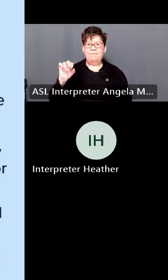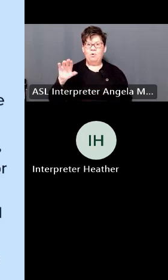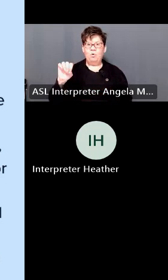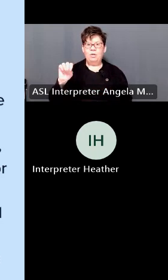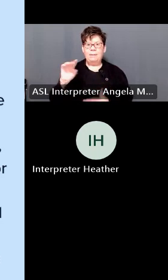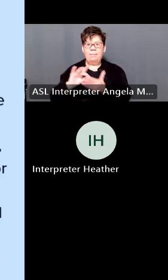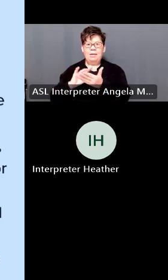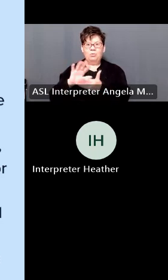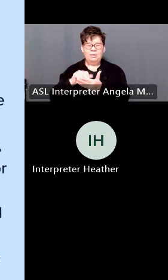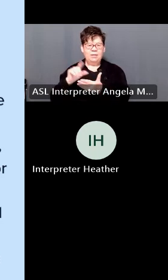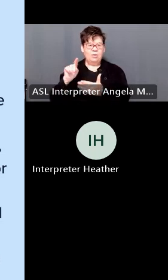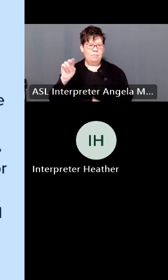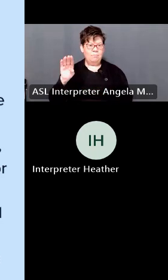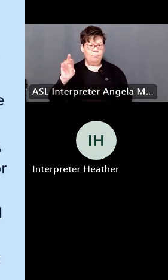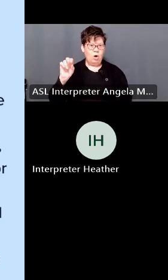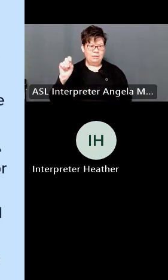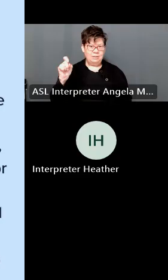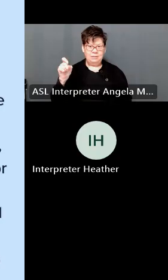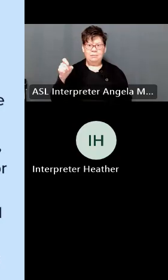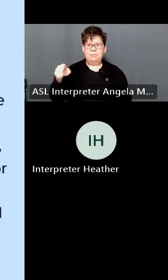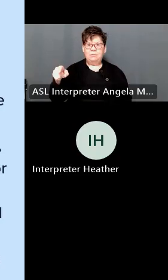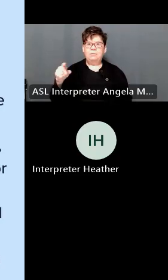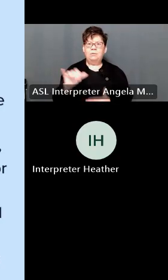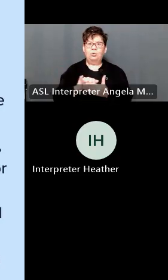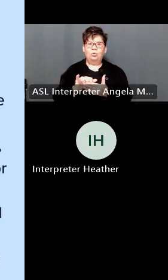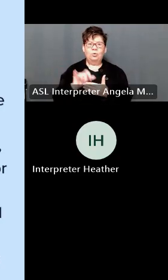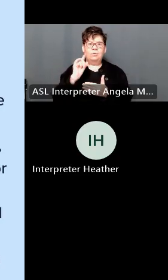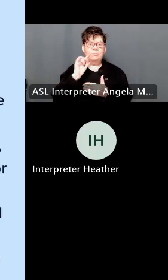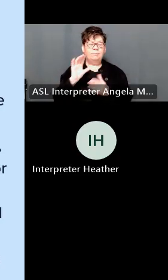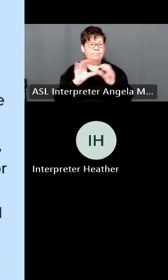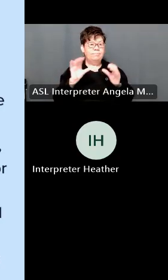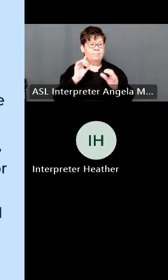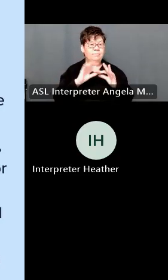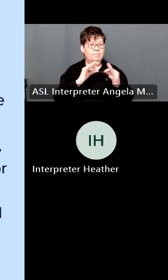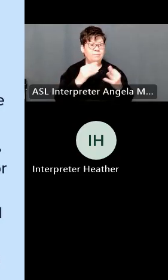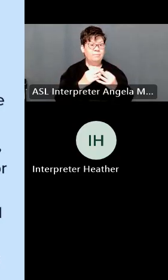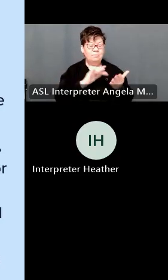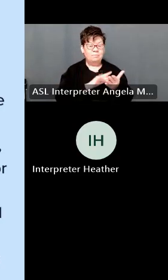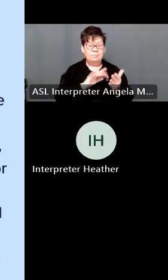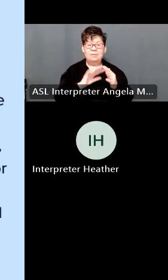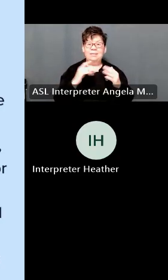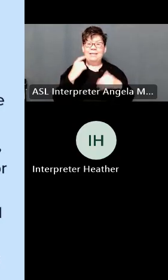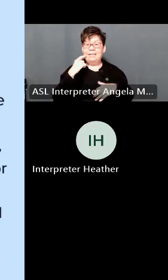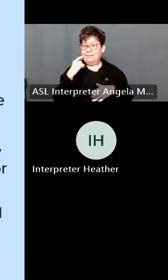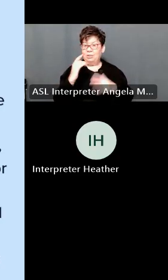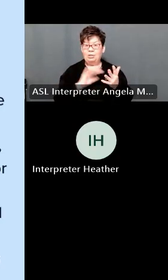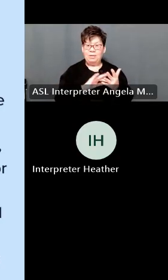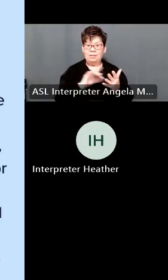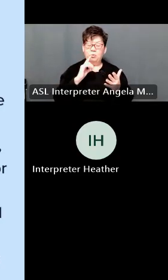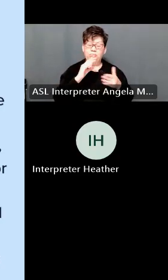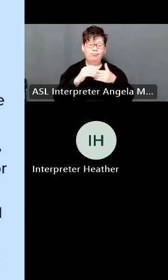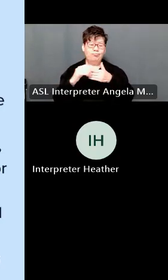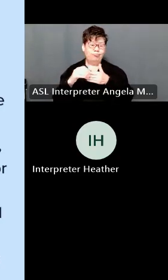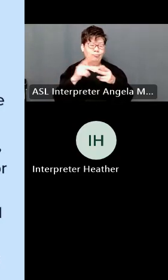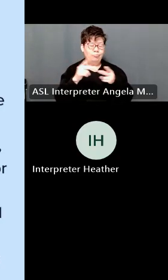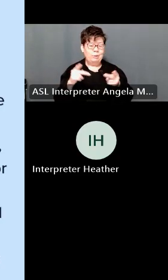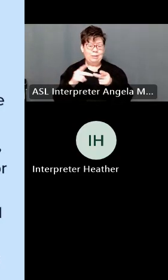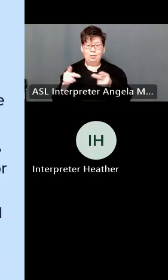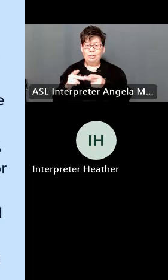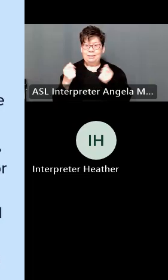York. He is board certified in family medicine and addiction medicine. He has served in leadership positions related